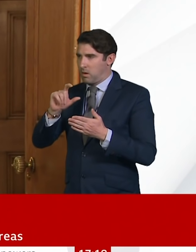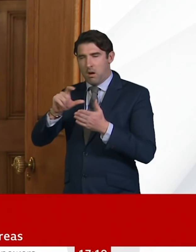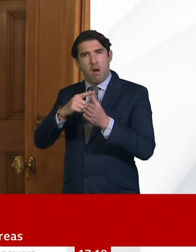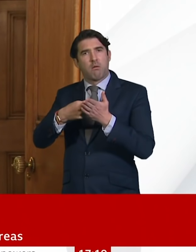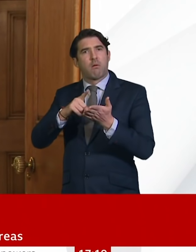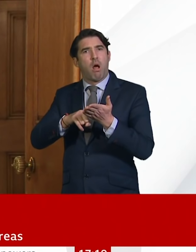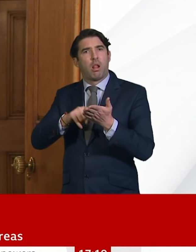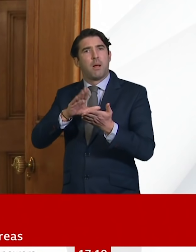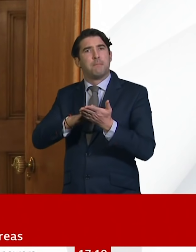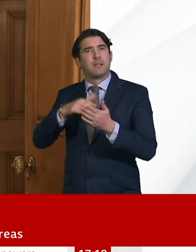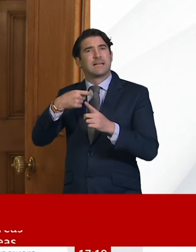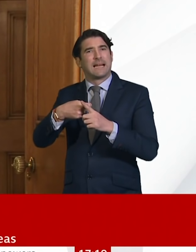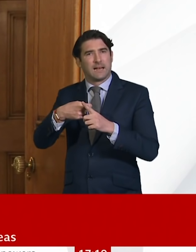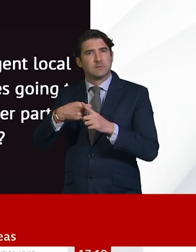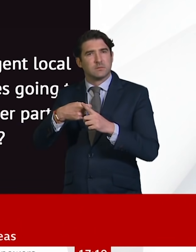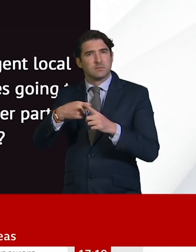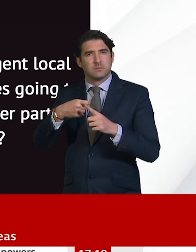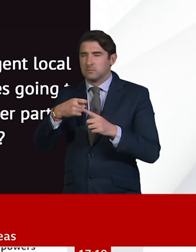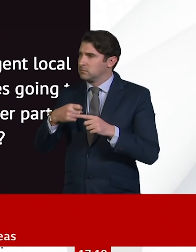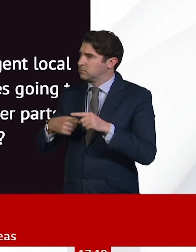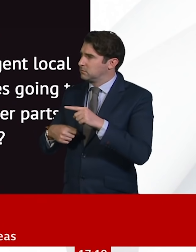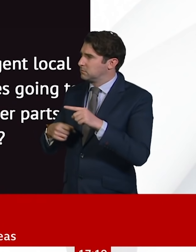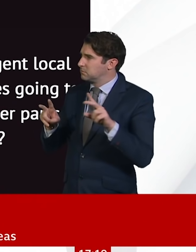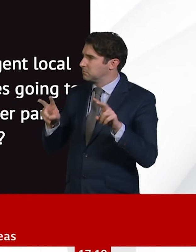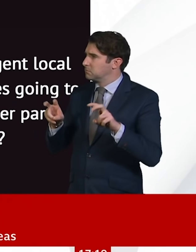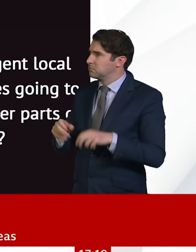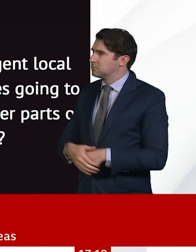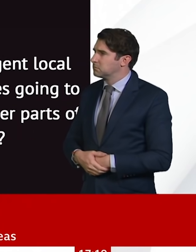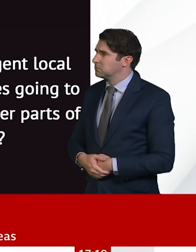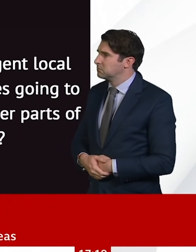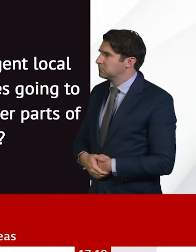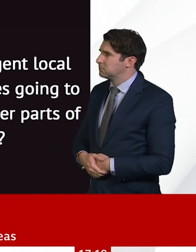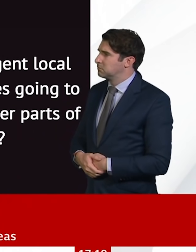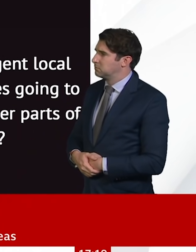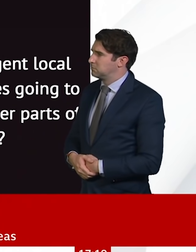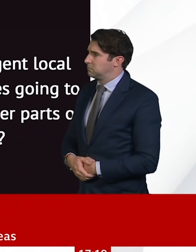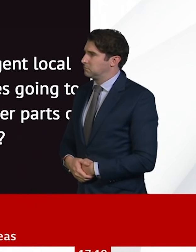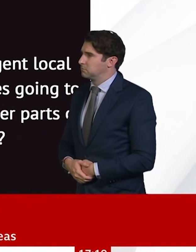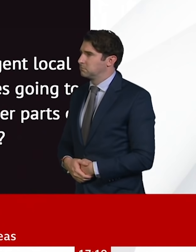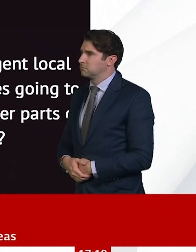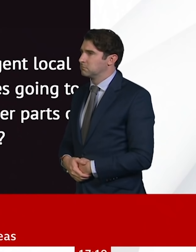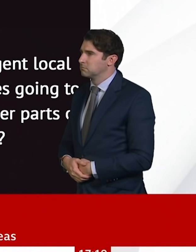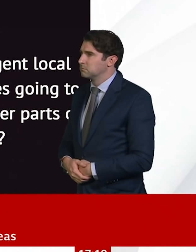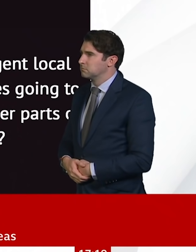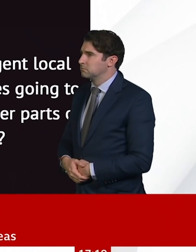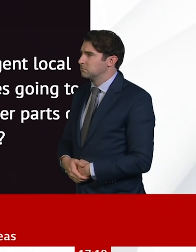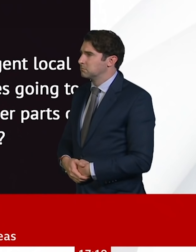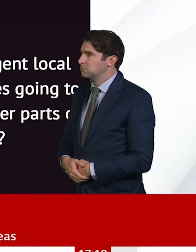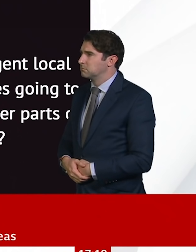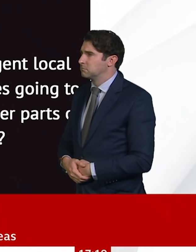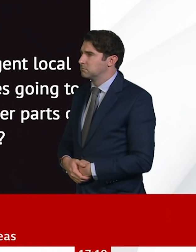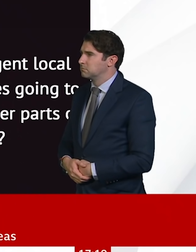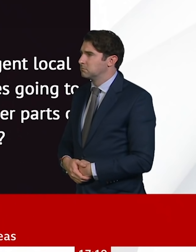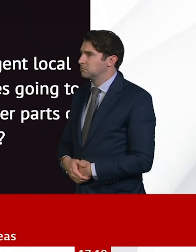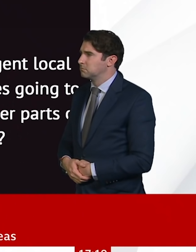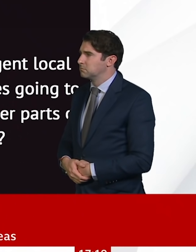Forgive me, Carl, I'm going to read your question. With areas in the country now under more stringent local lockdown rules, how are the enforcement agencies going to stop